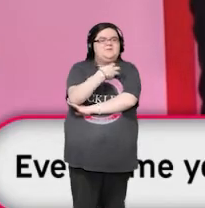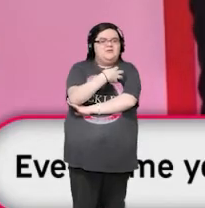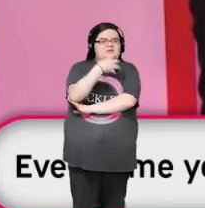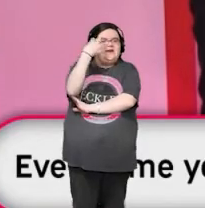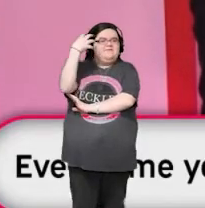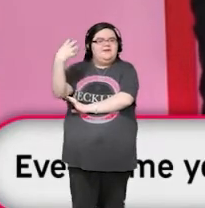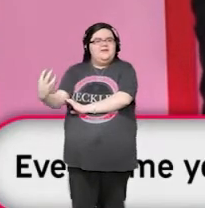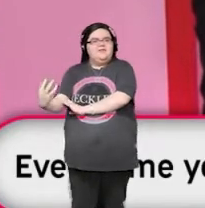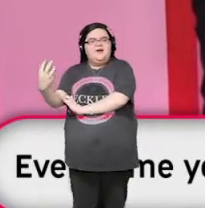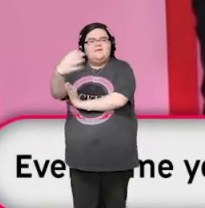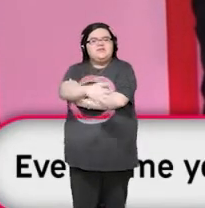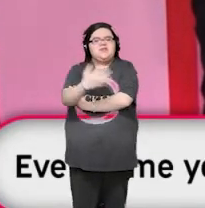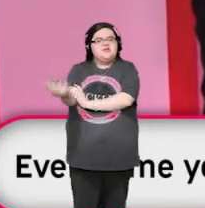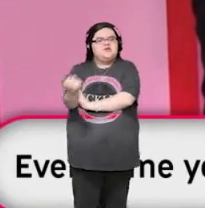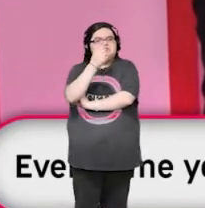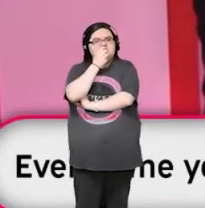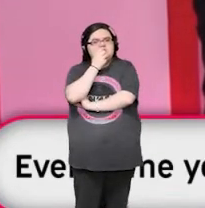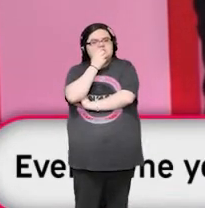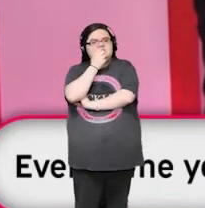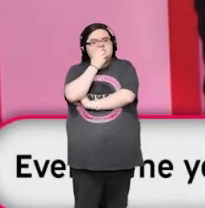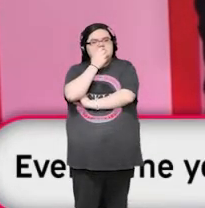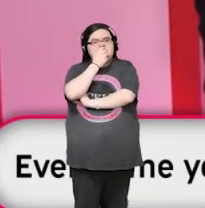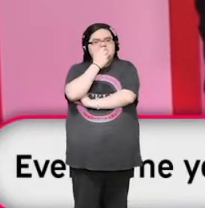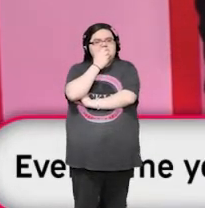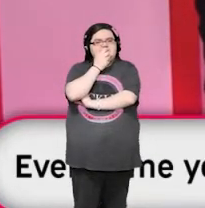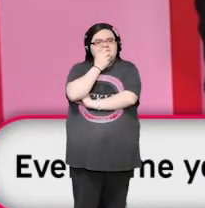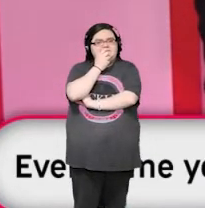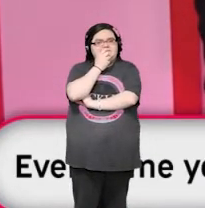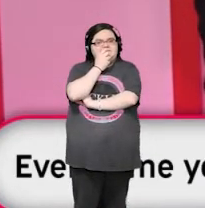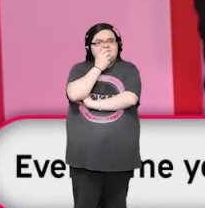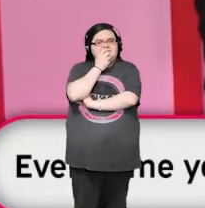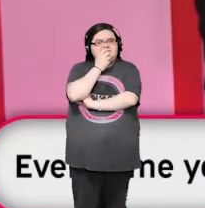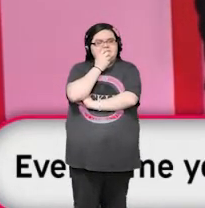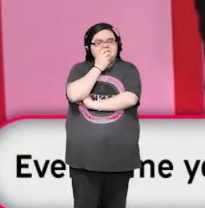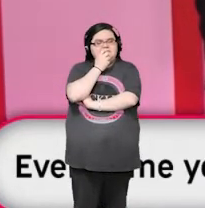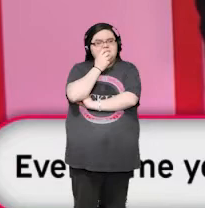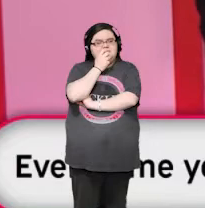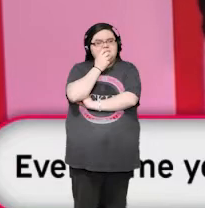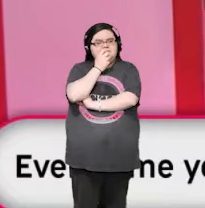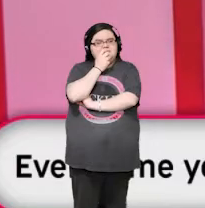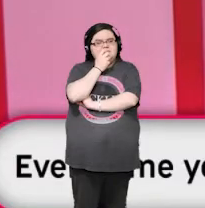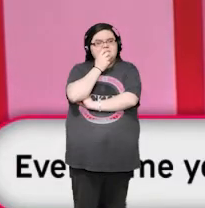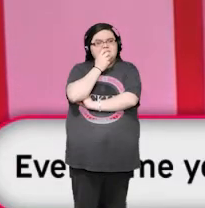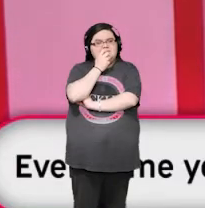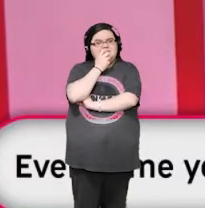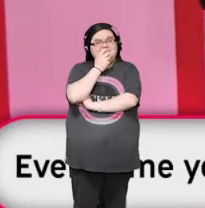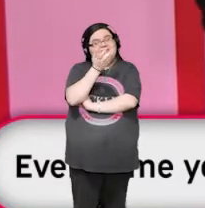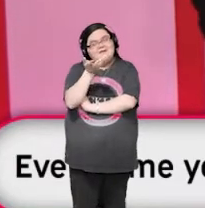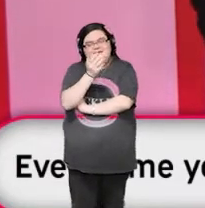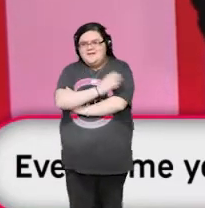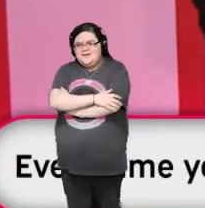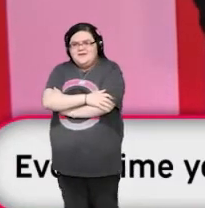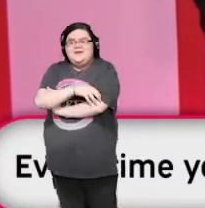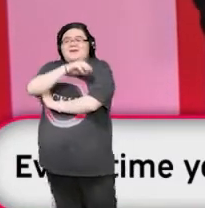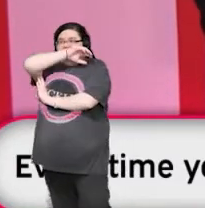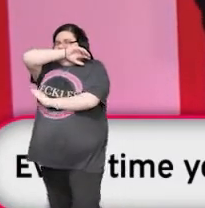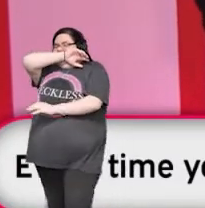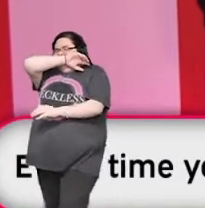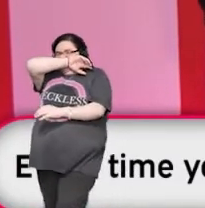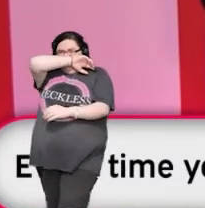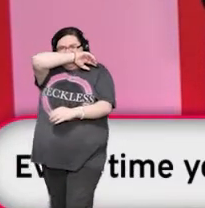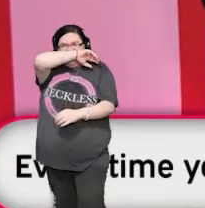I think I laugh a lot more than I fall in love. So you laugh, you could genuinely wipe out all dogs. Yeah, and that would be really sad. There you go. Just kill